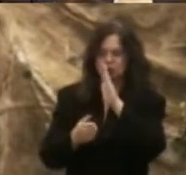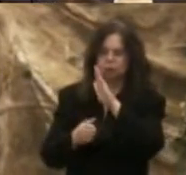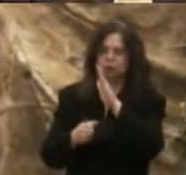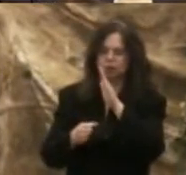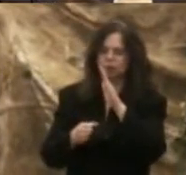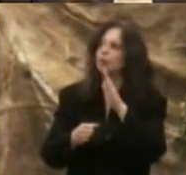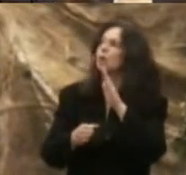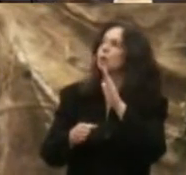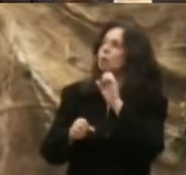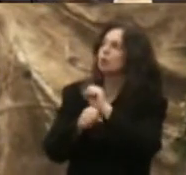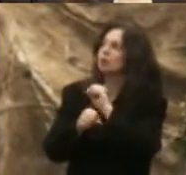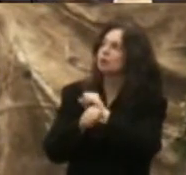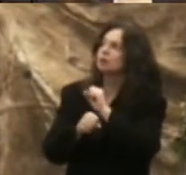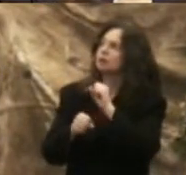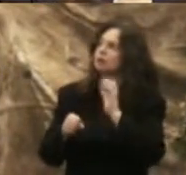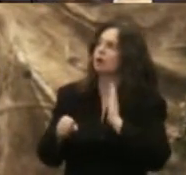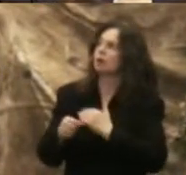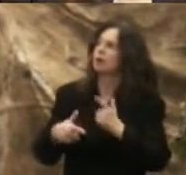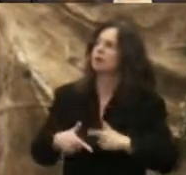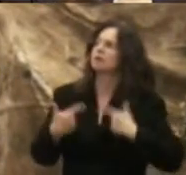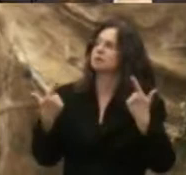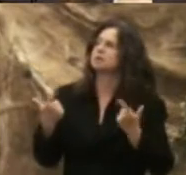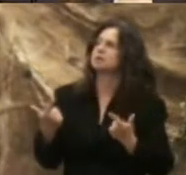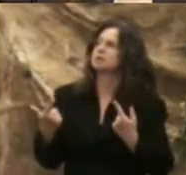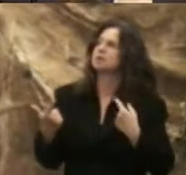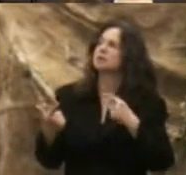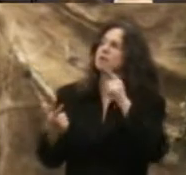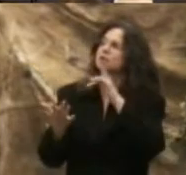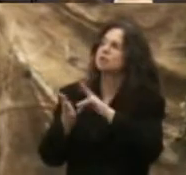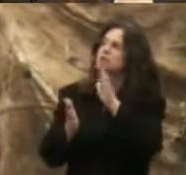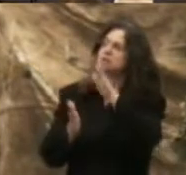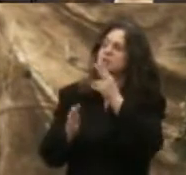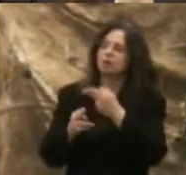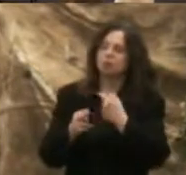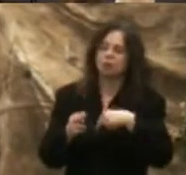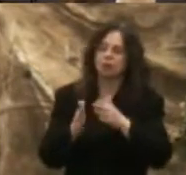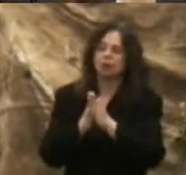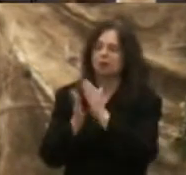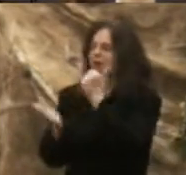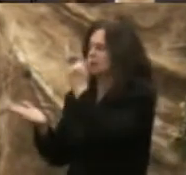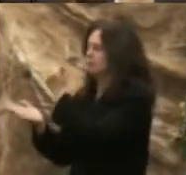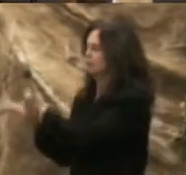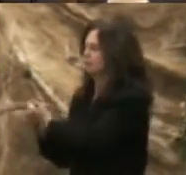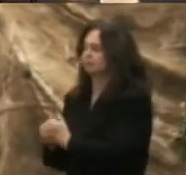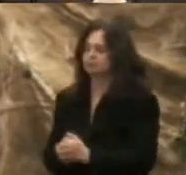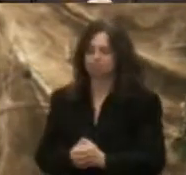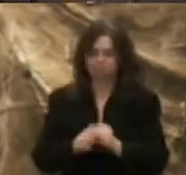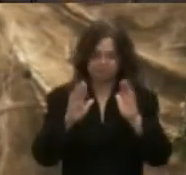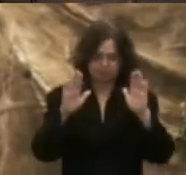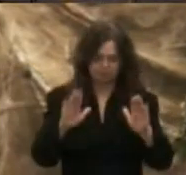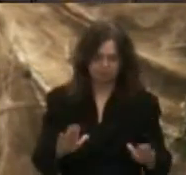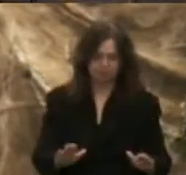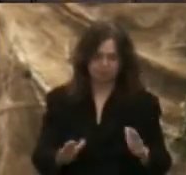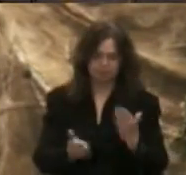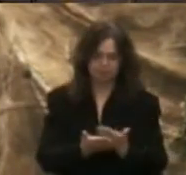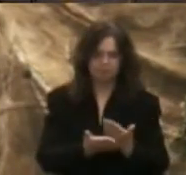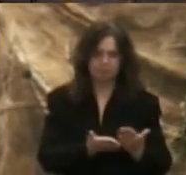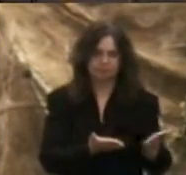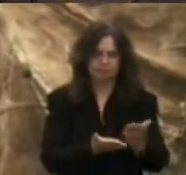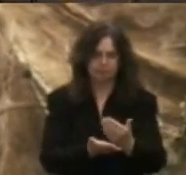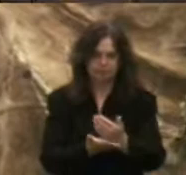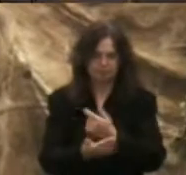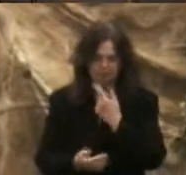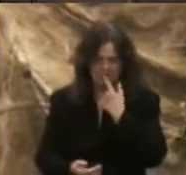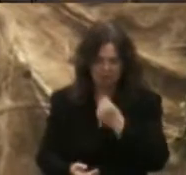will for our lives. In Jesus' name we pray. Amen. You may be seated as we gather together our gifts.